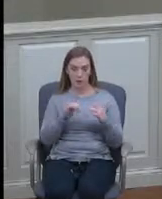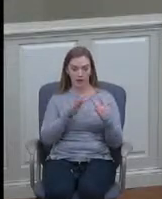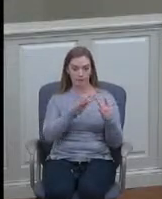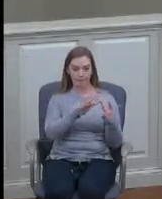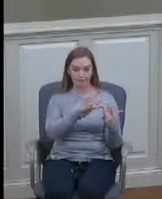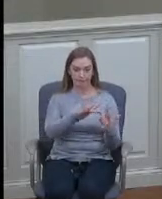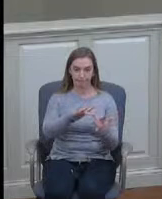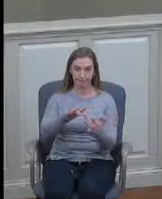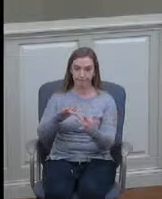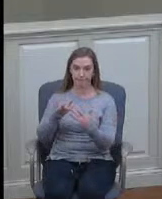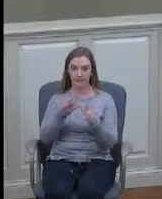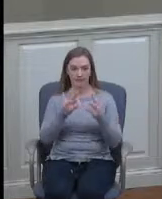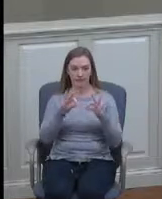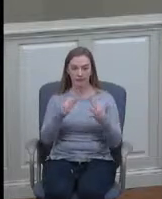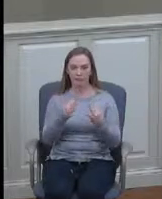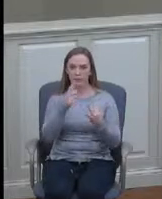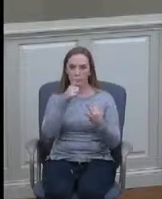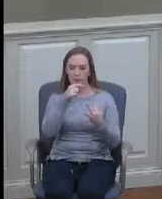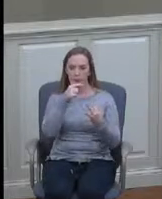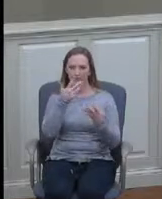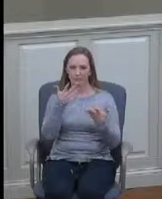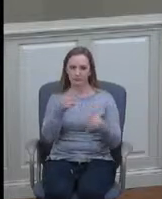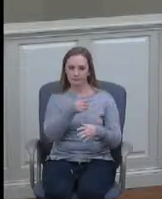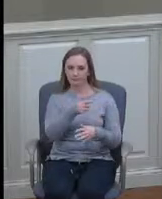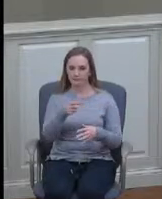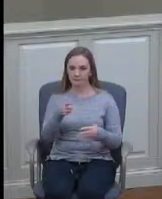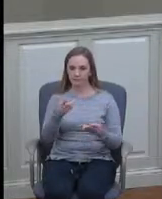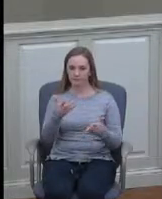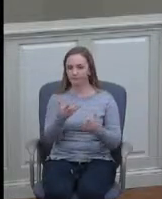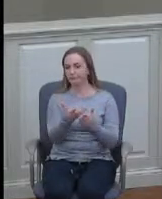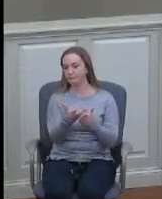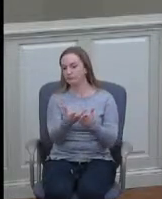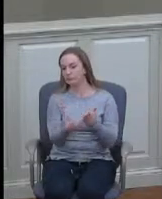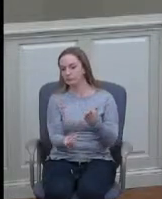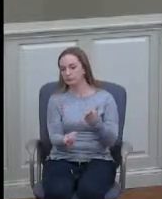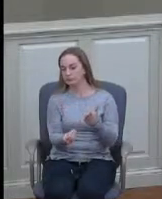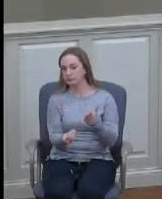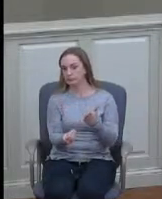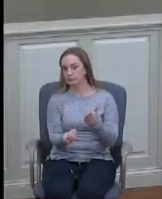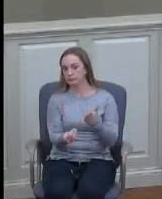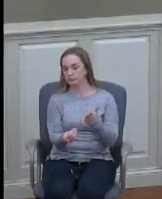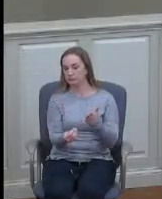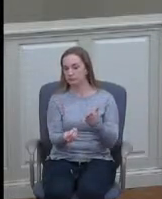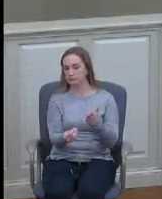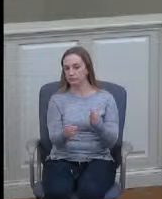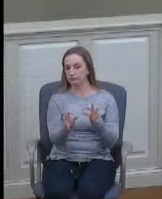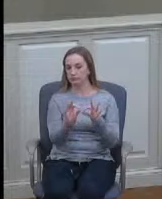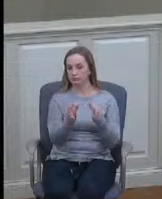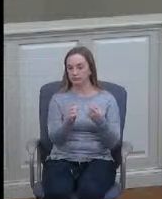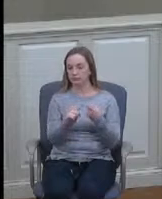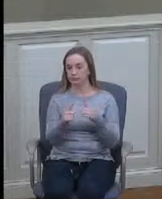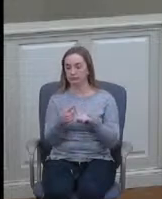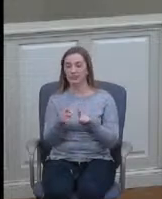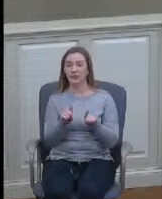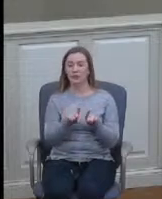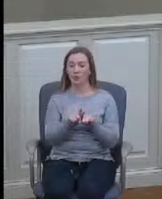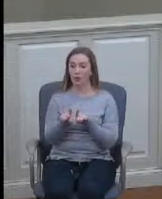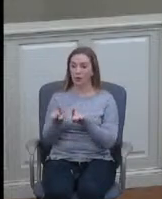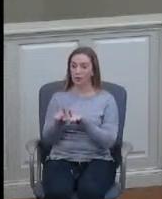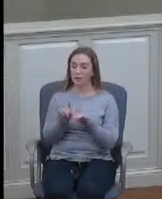the families who have lost loved ones, but also reached out to the families who have been